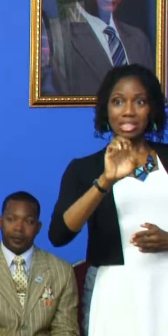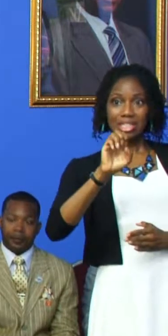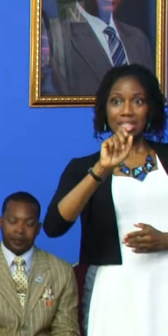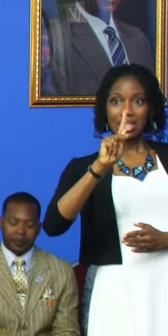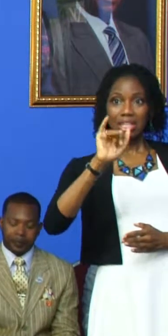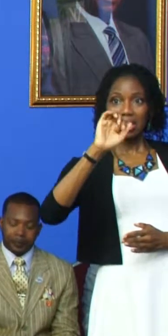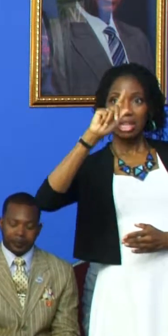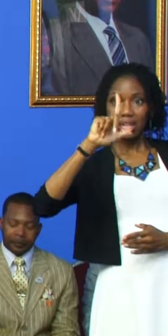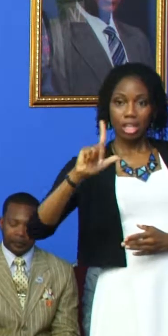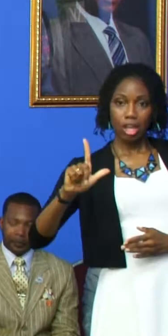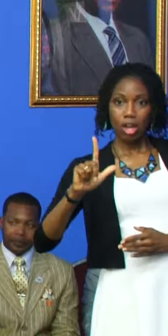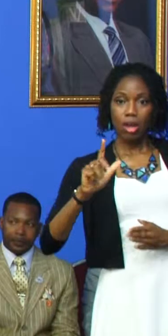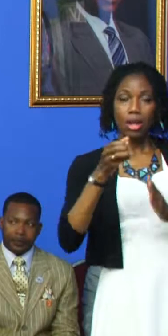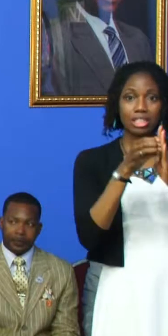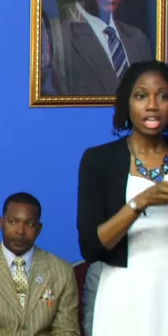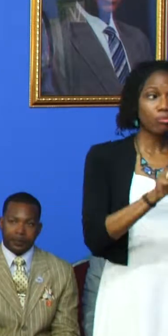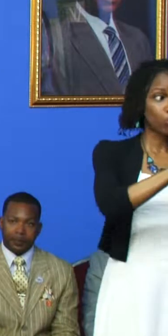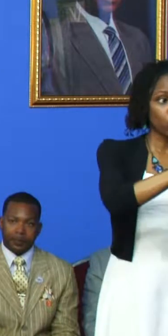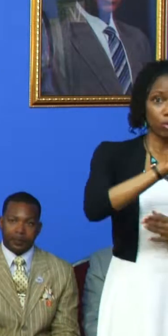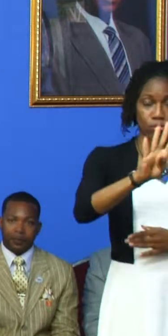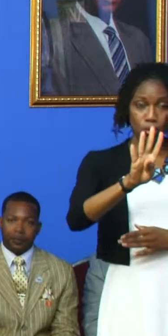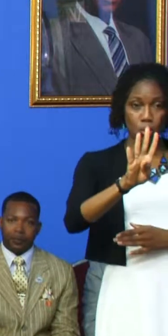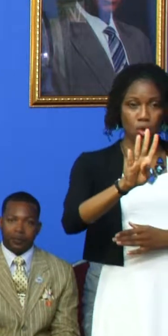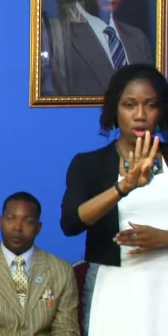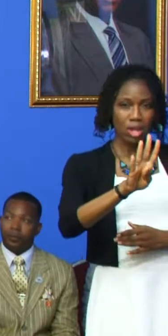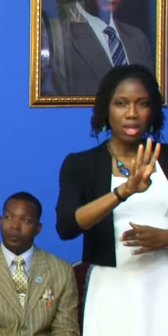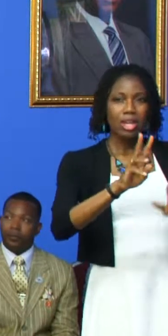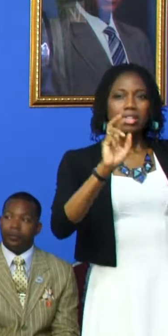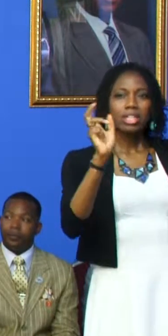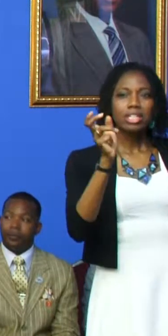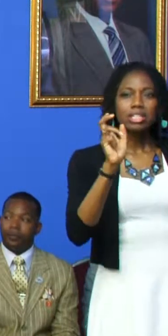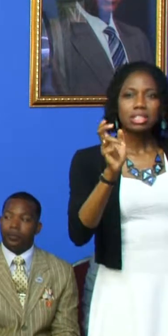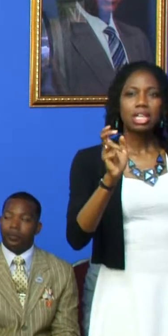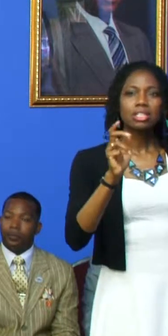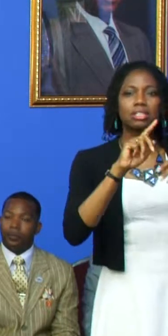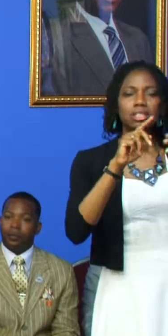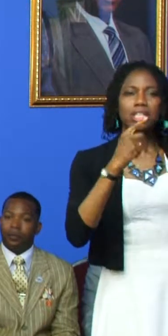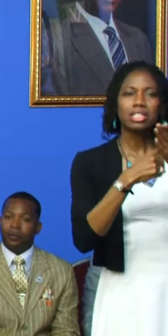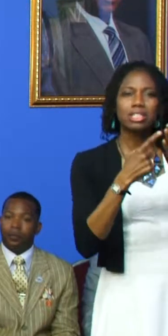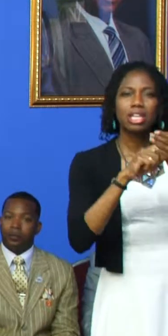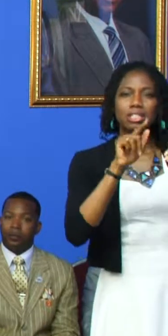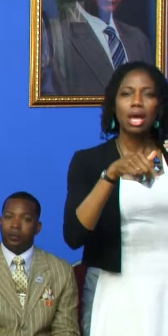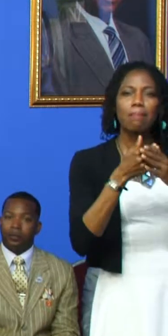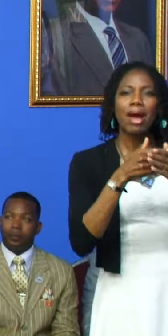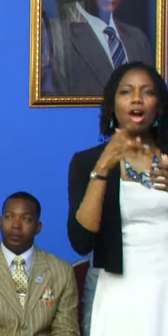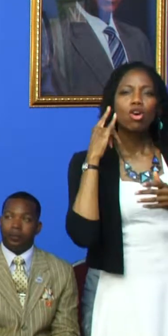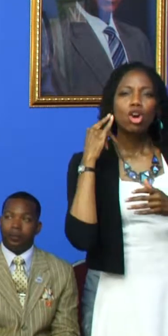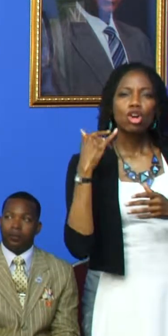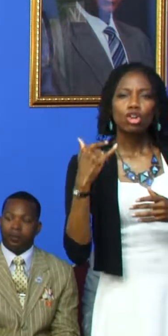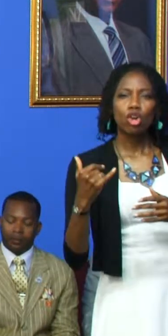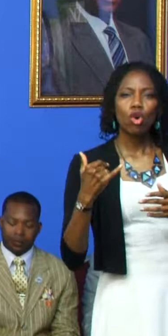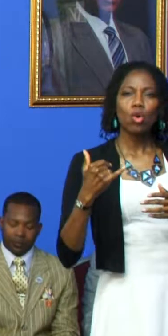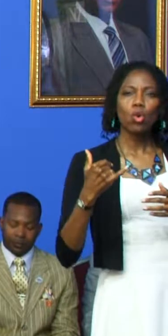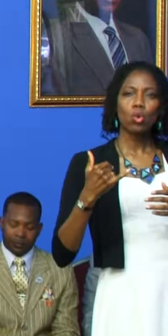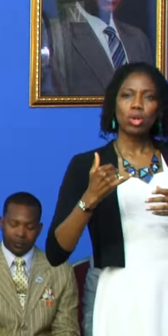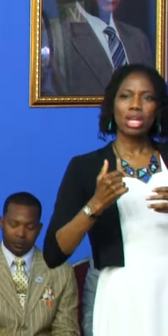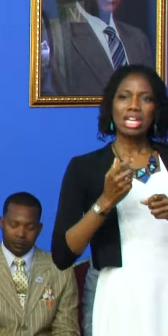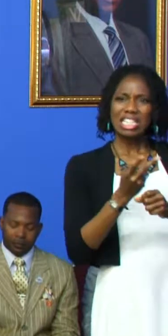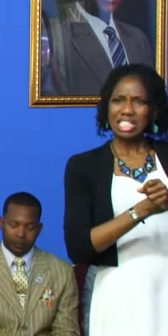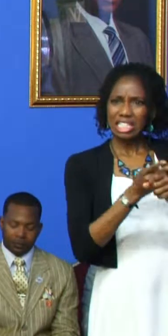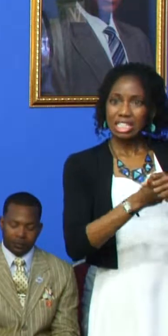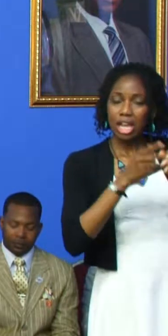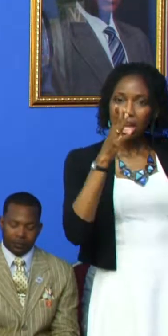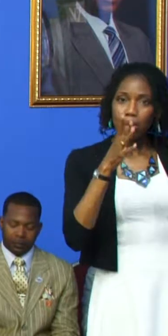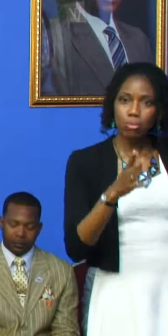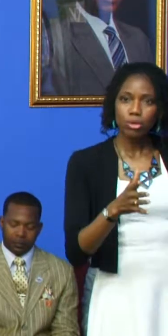34th chapter, they talk about those shepherds that fatten themselves